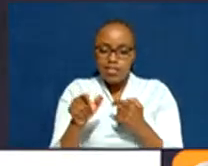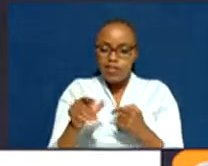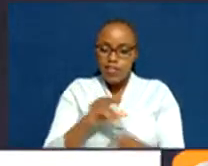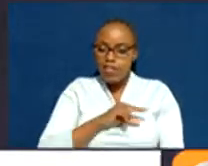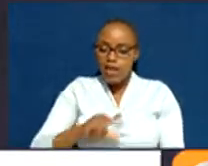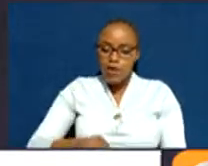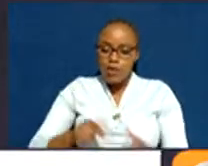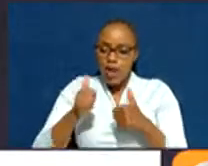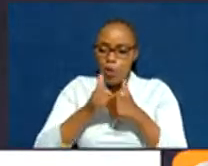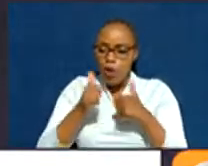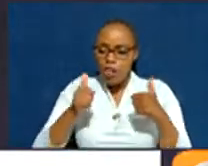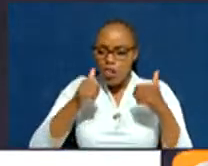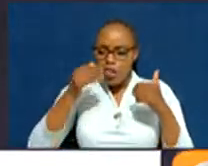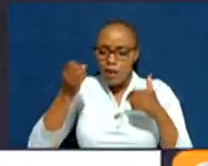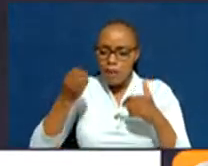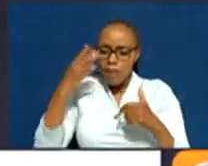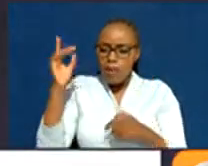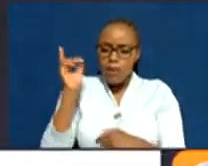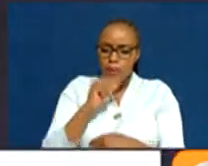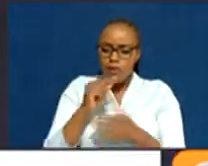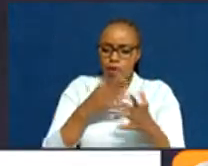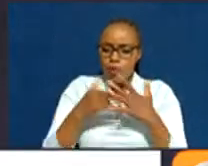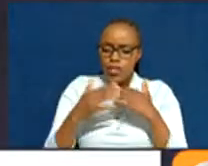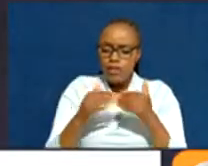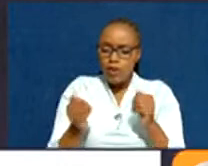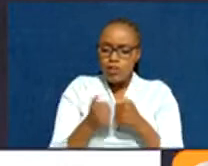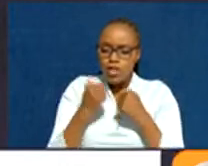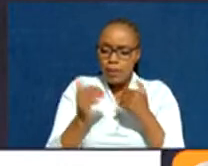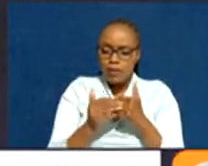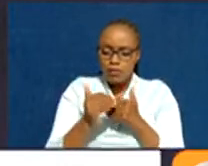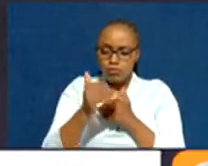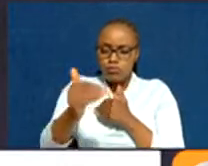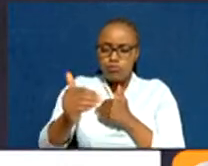she was fairly well endowed in terms of diplomacy, and she was a fairly